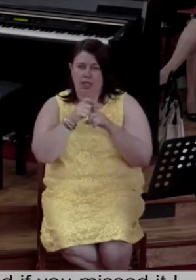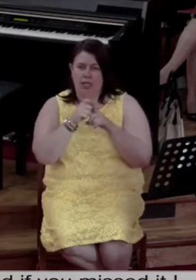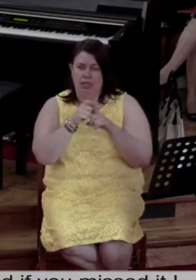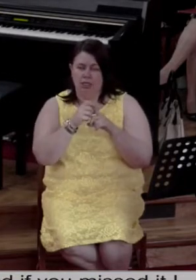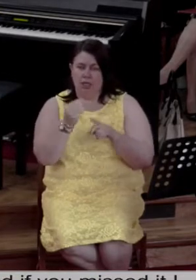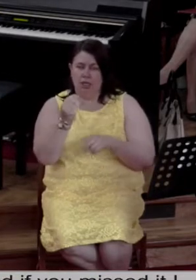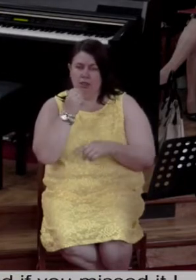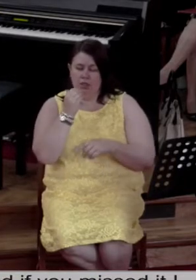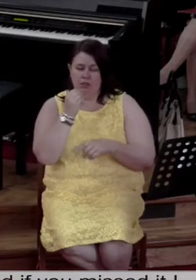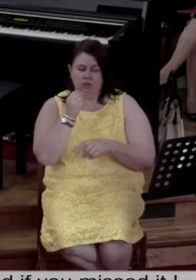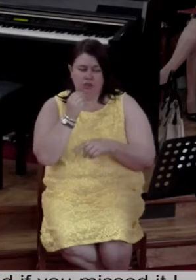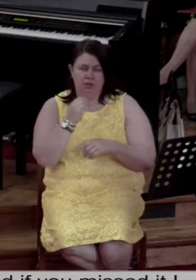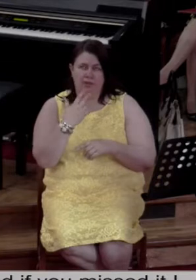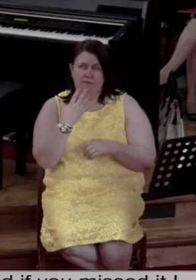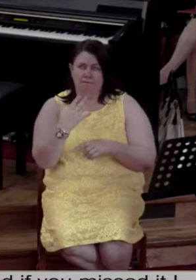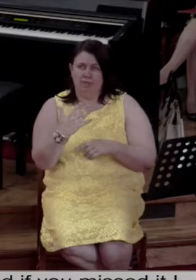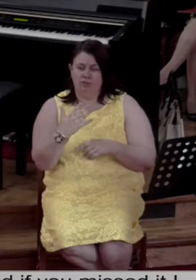total of